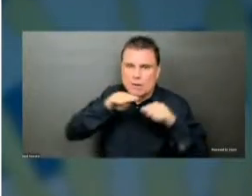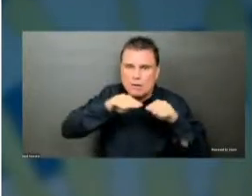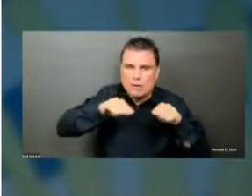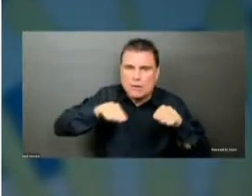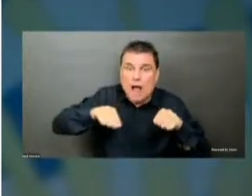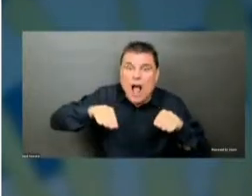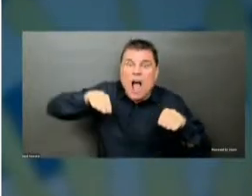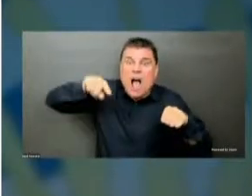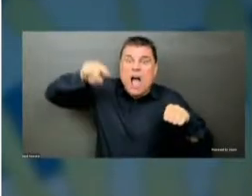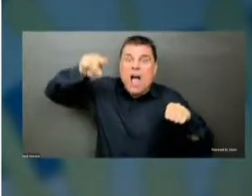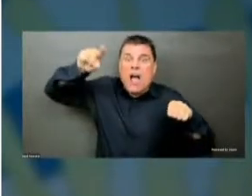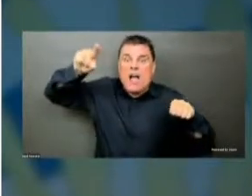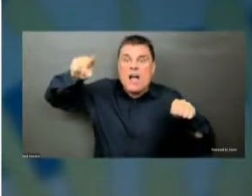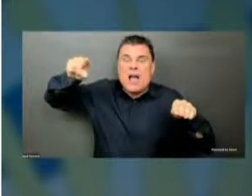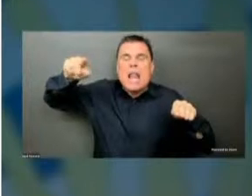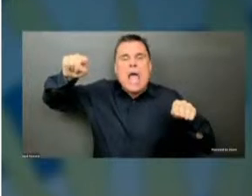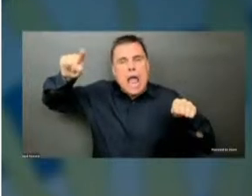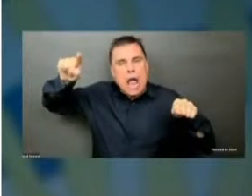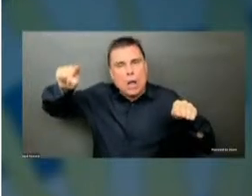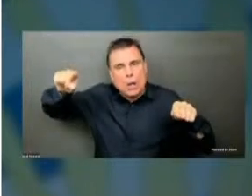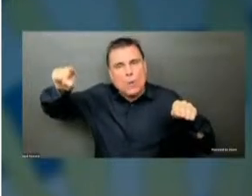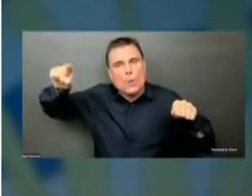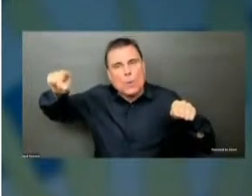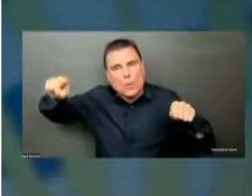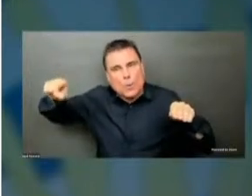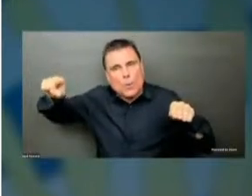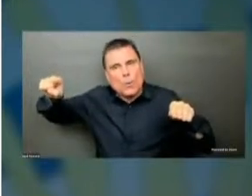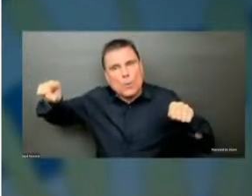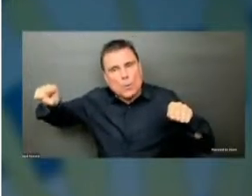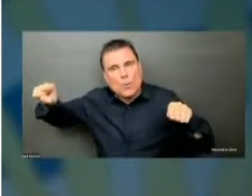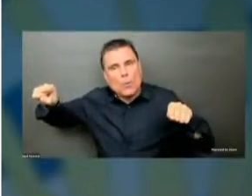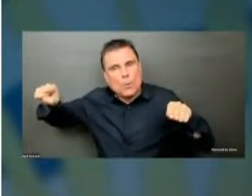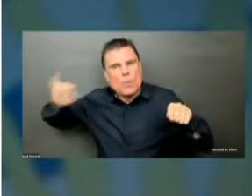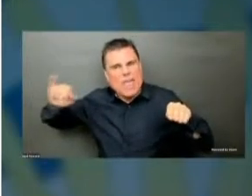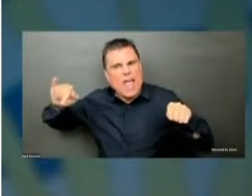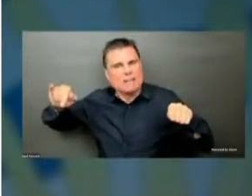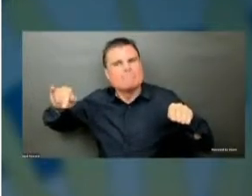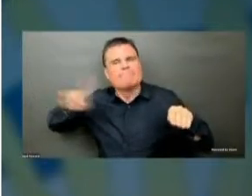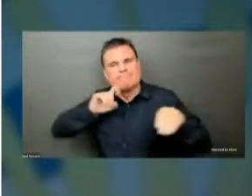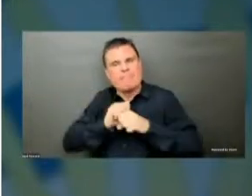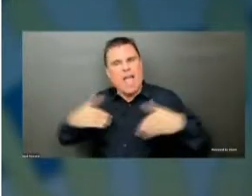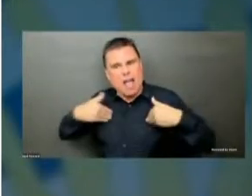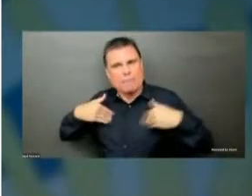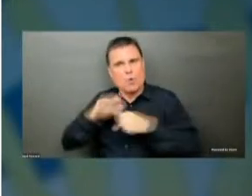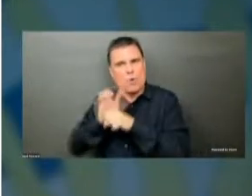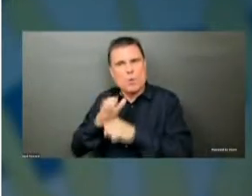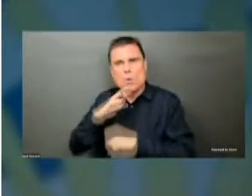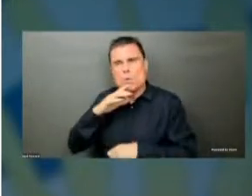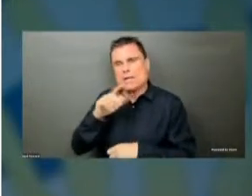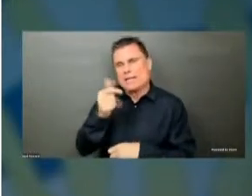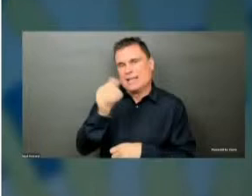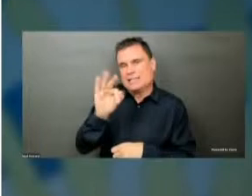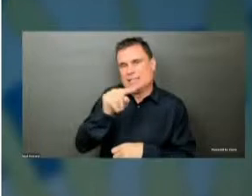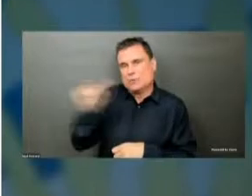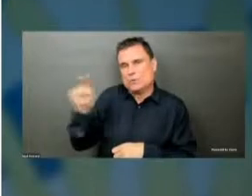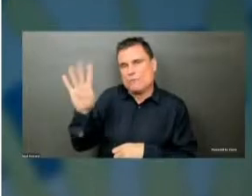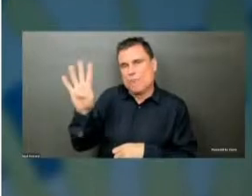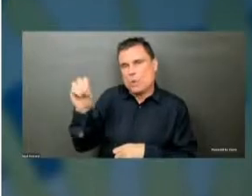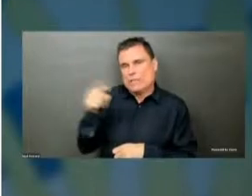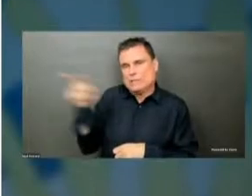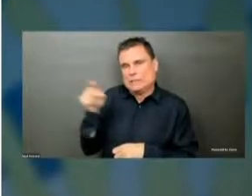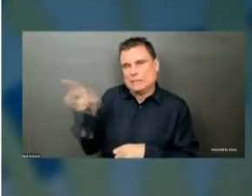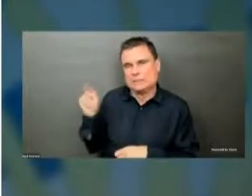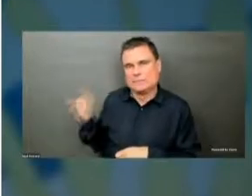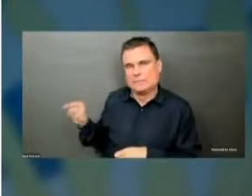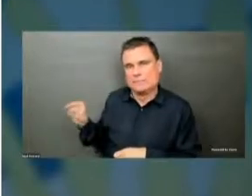and with high testing in people over age 80. And this is a reflection of how our healthcare